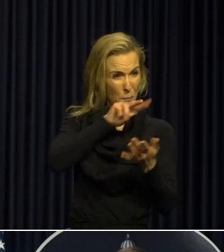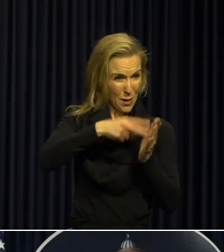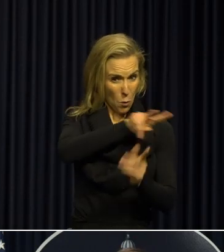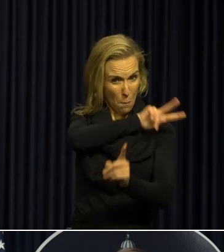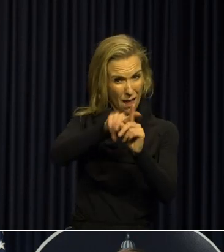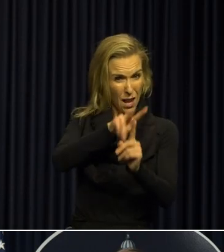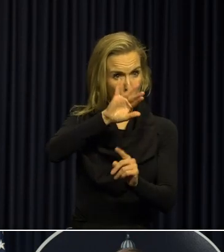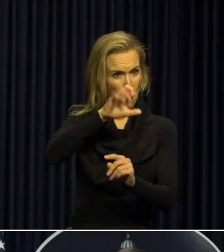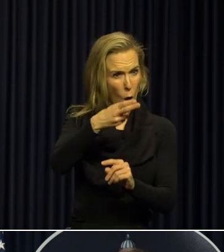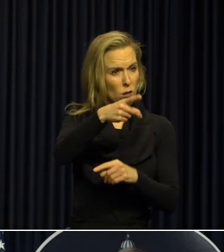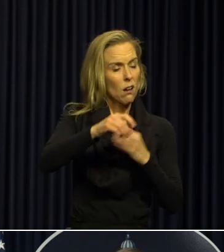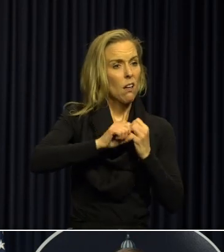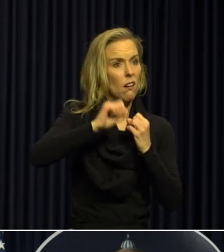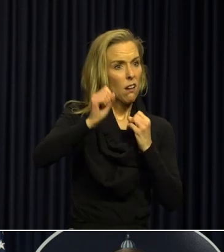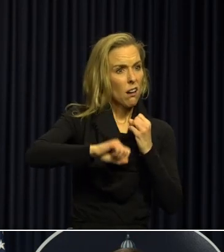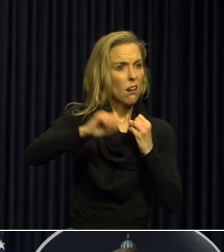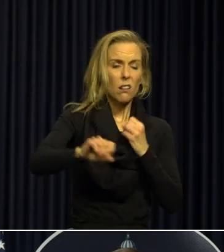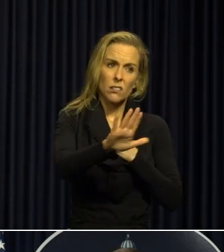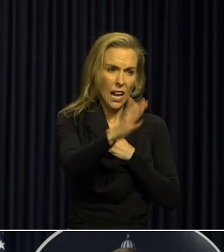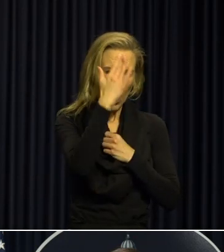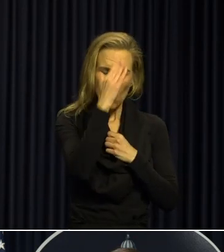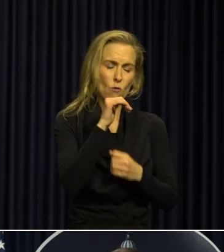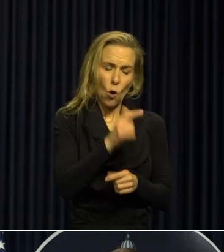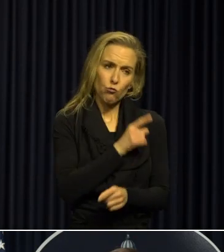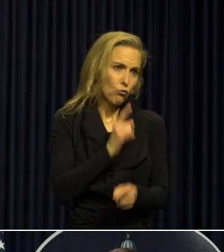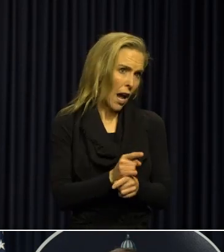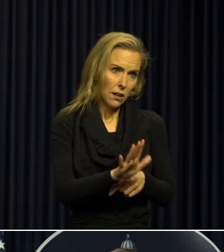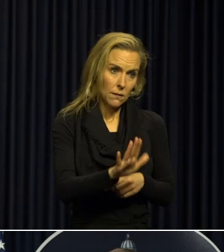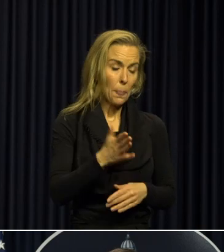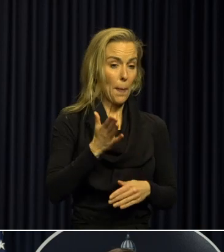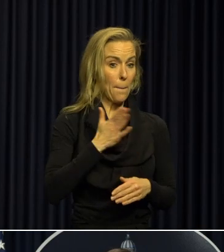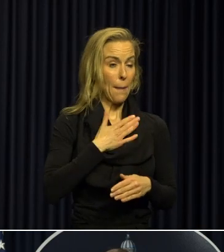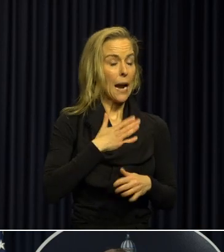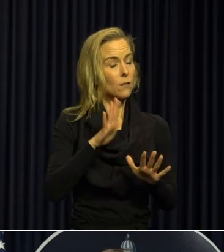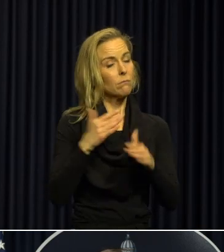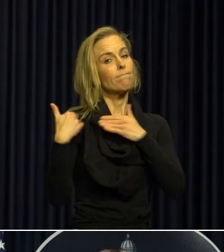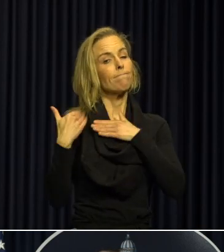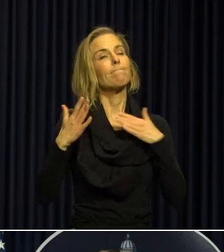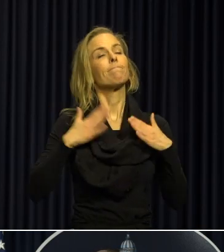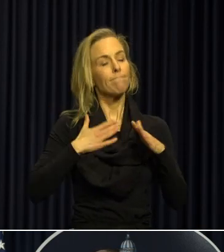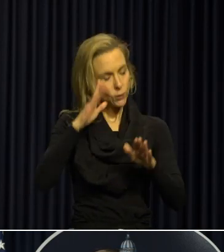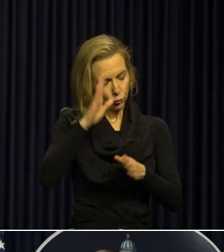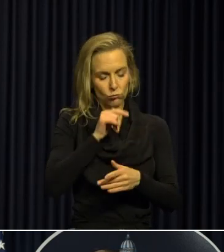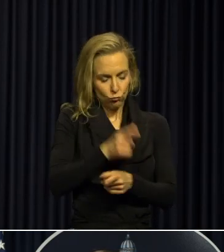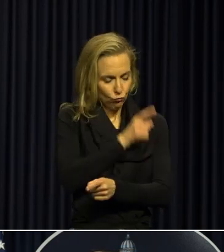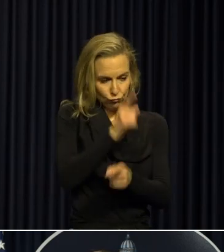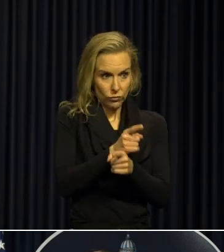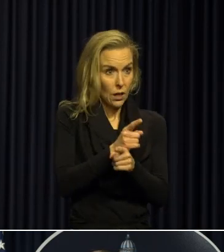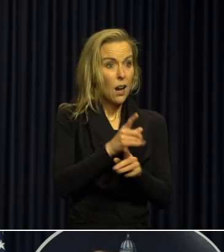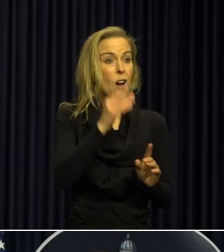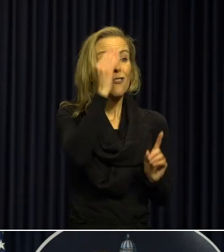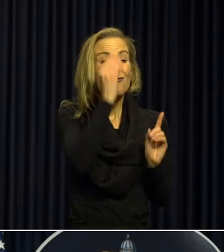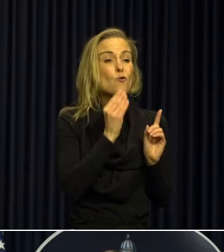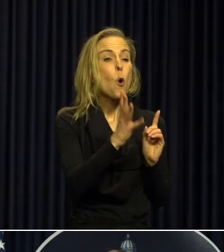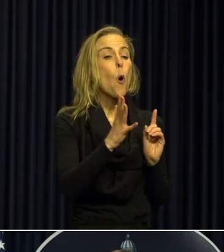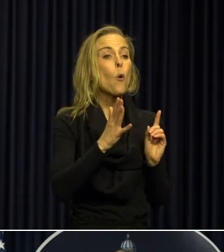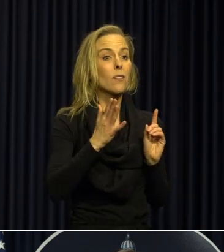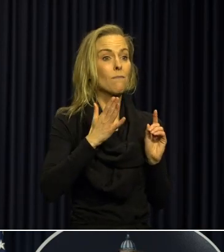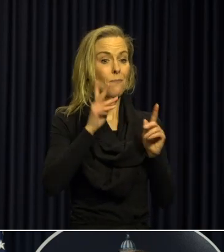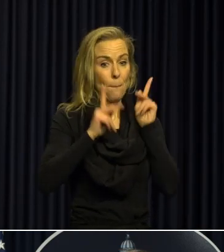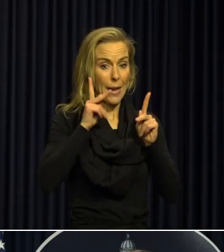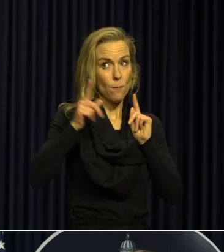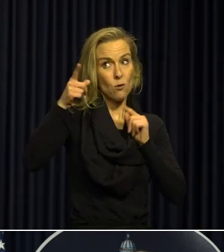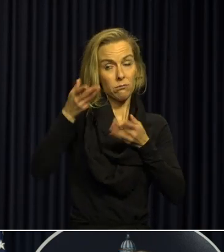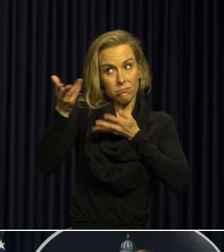right. Now, listen, this is my administration. It's on me, but it's not right. And I've told our folks that we absolutely have to address